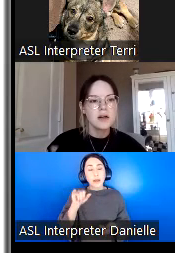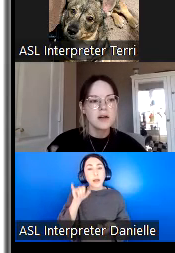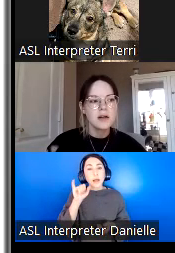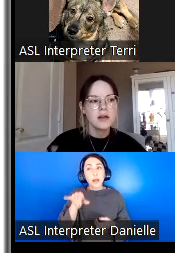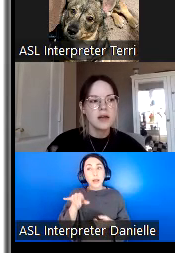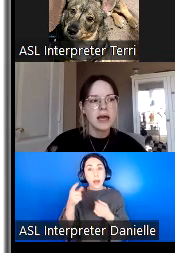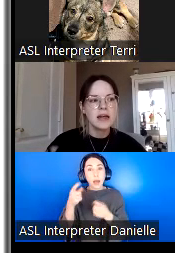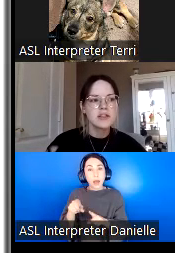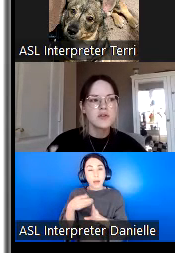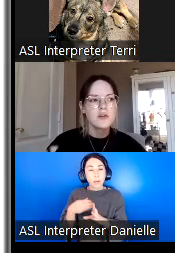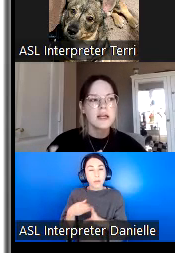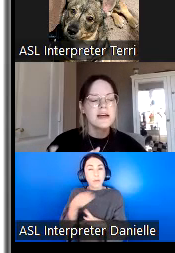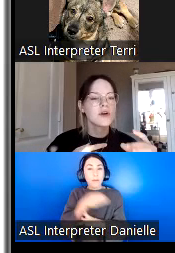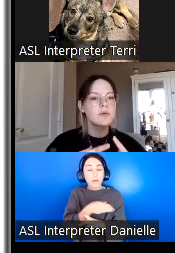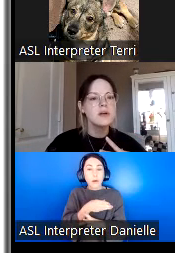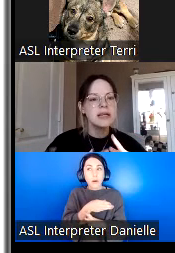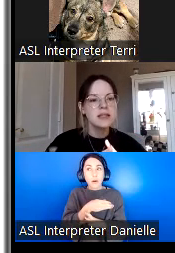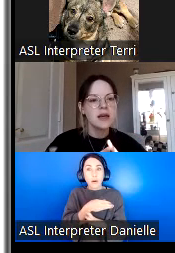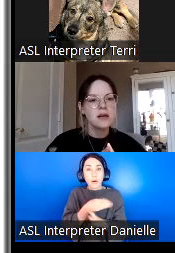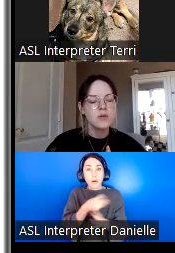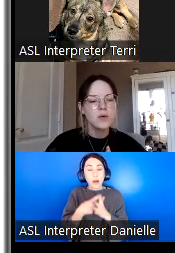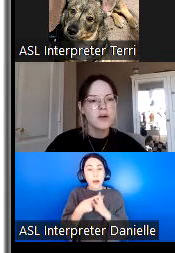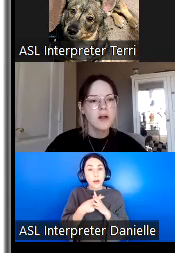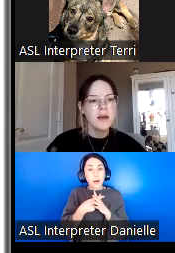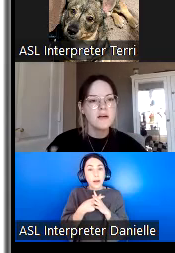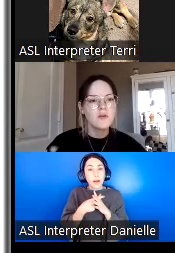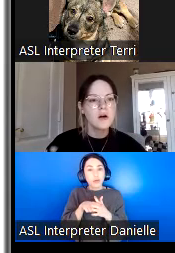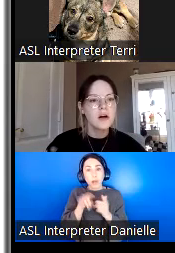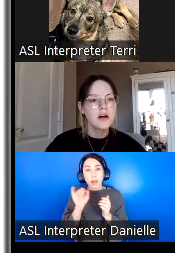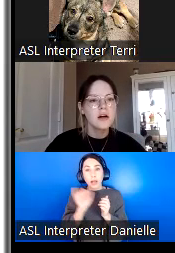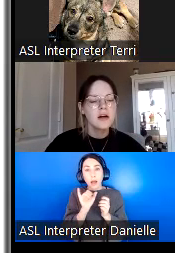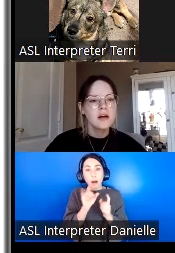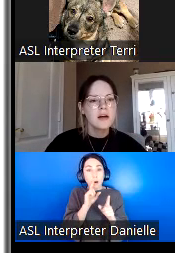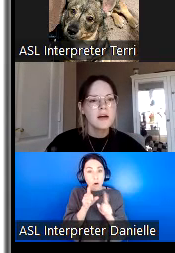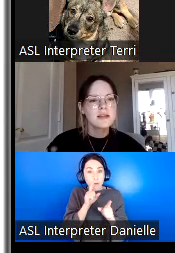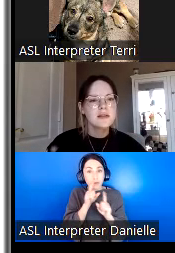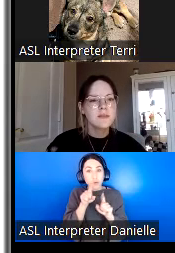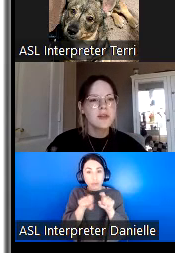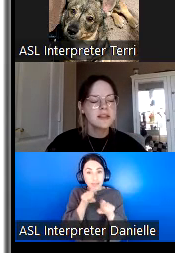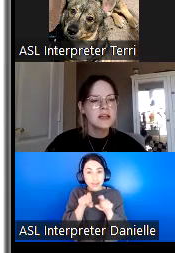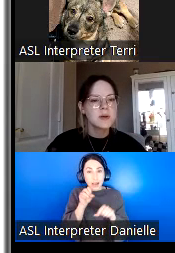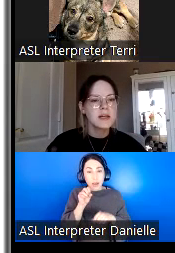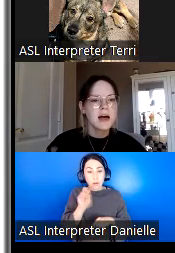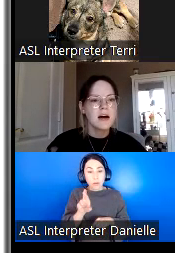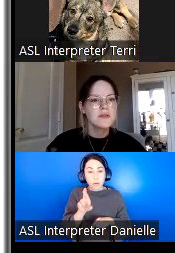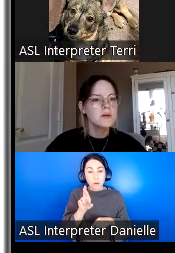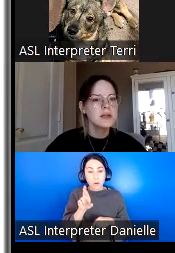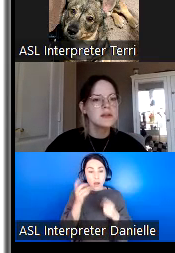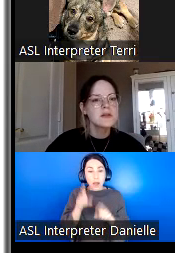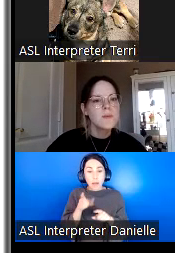before an initial verbal intake with a client, or is that something that takes